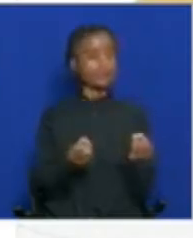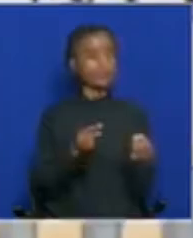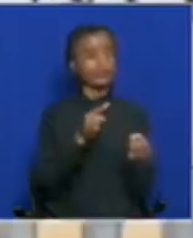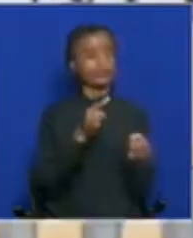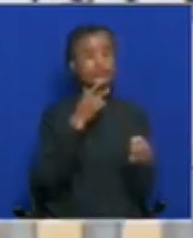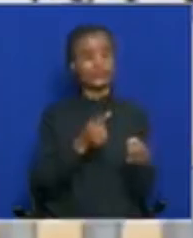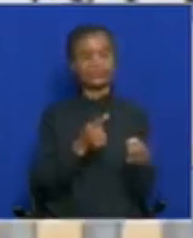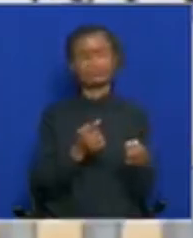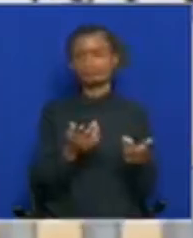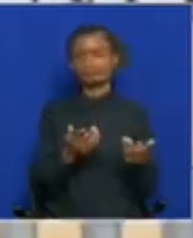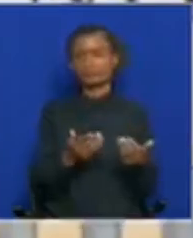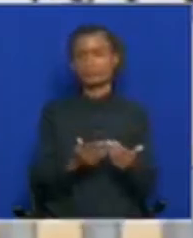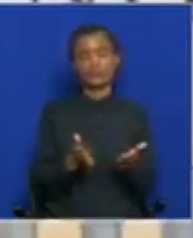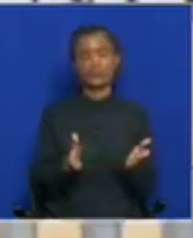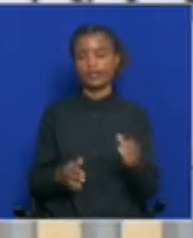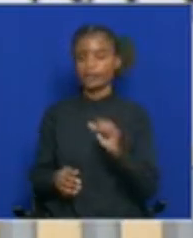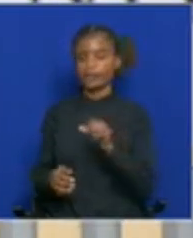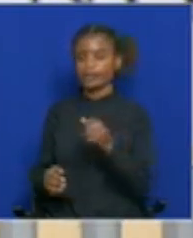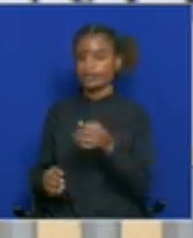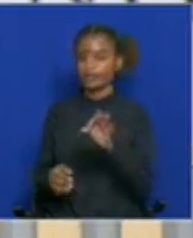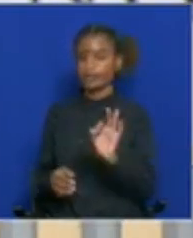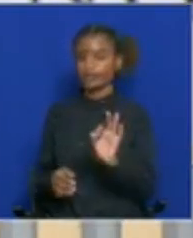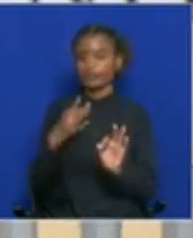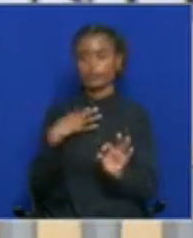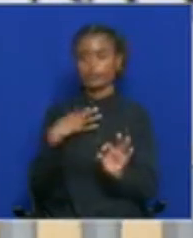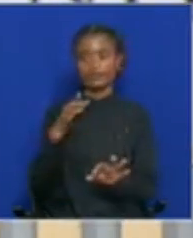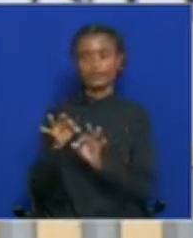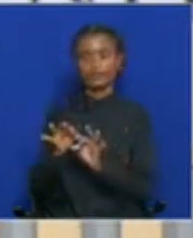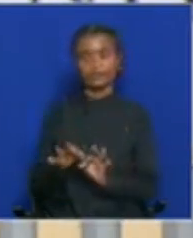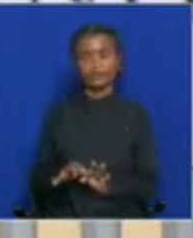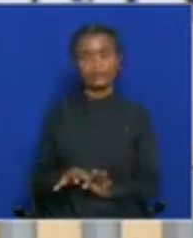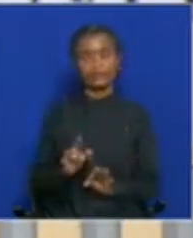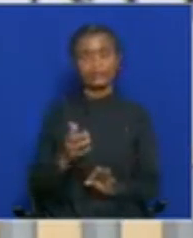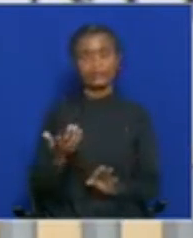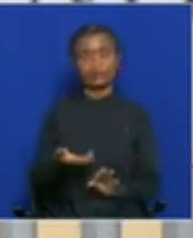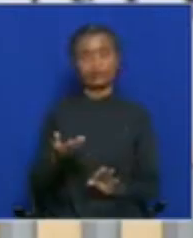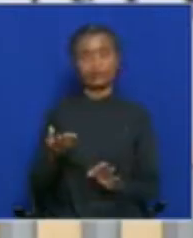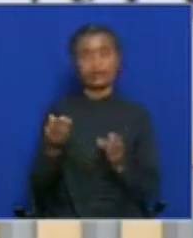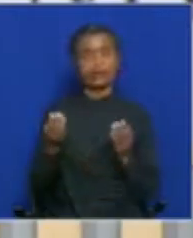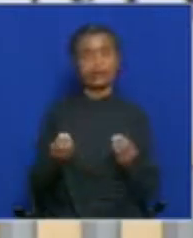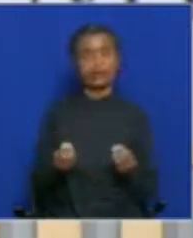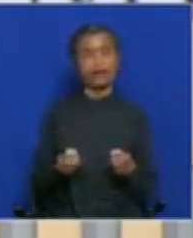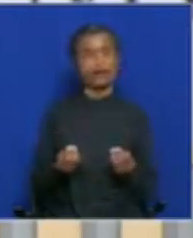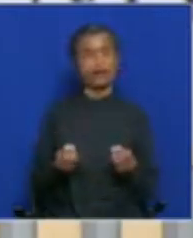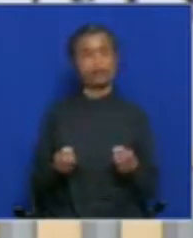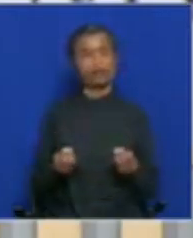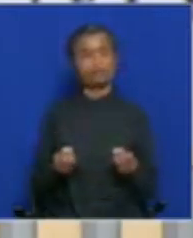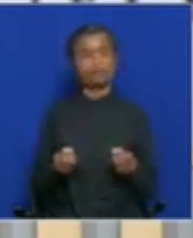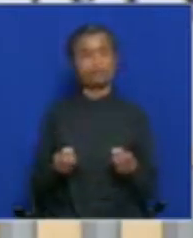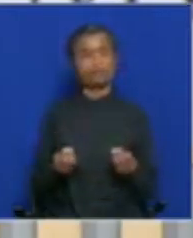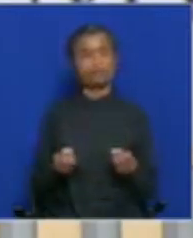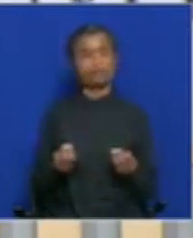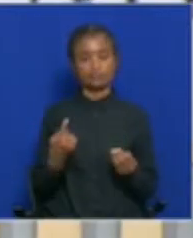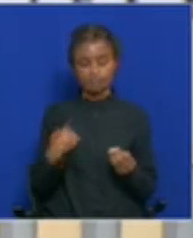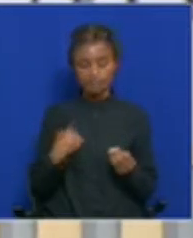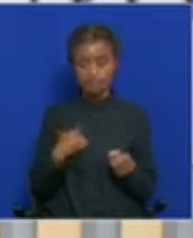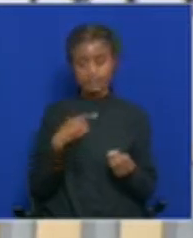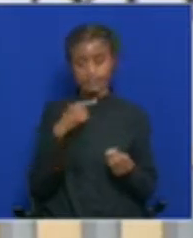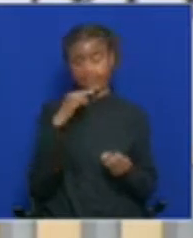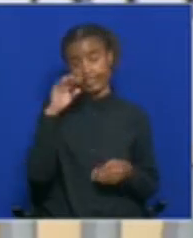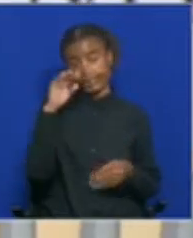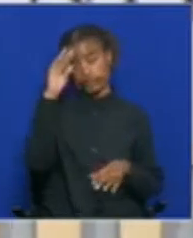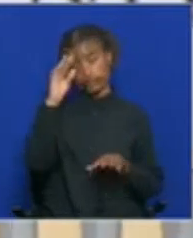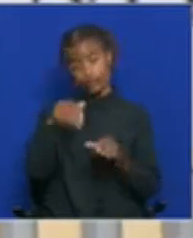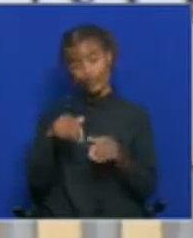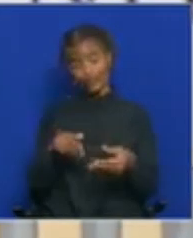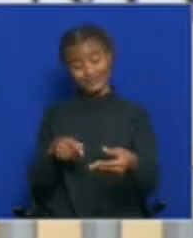didn't specify the number, or I just said the docket that are related to that